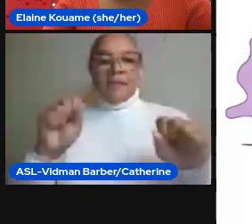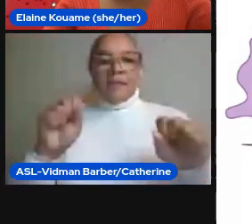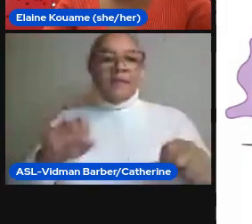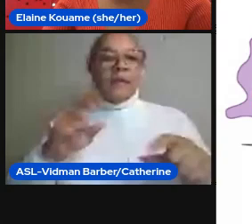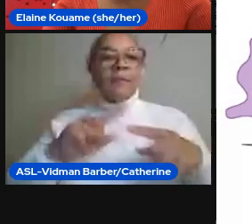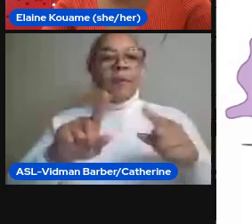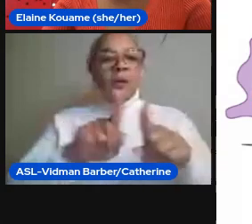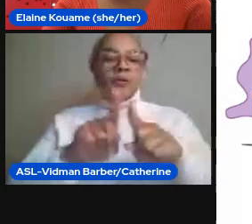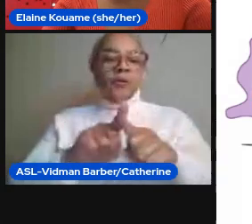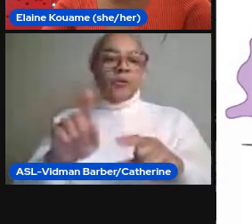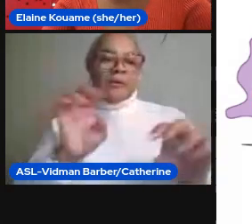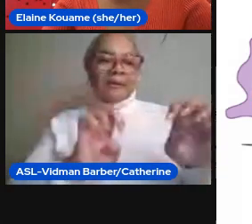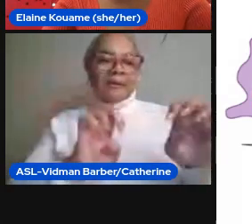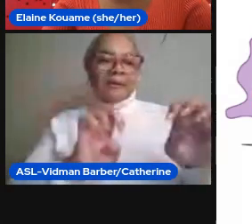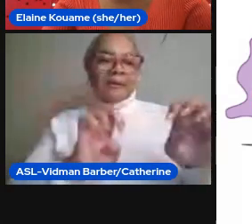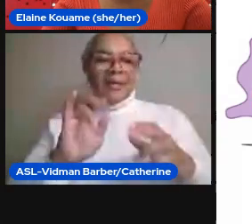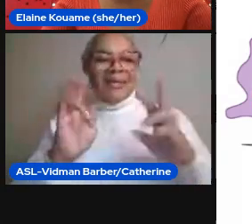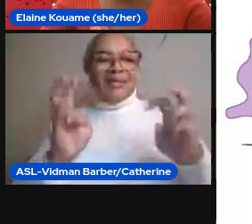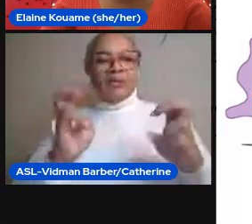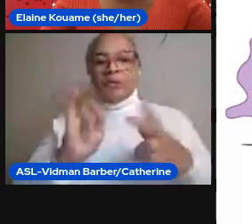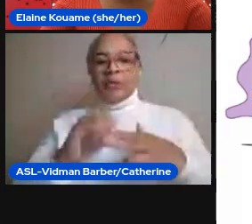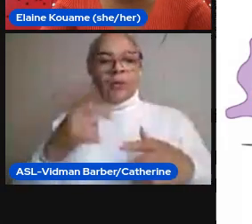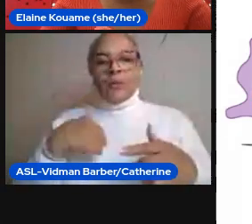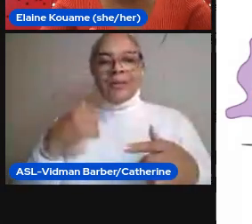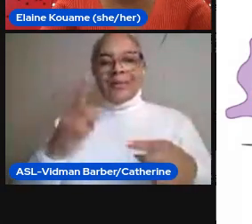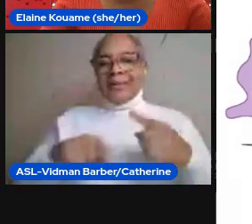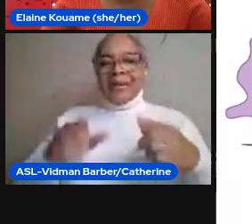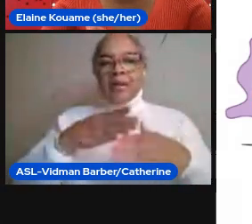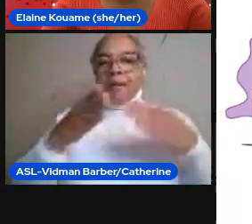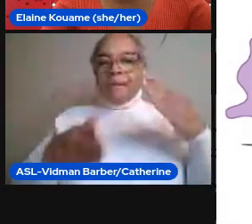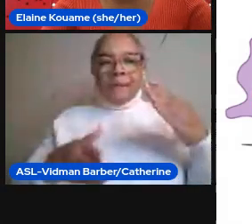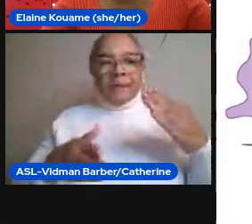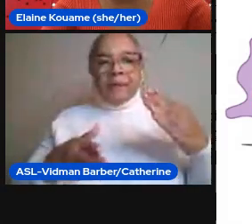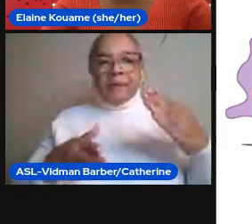an experimental issue where we are not able to delete completely